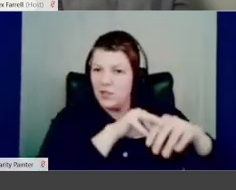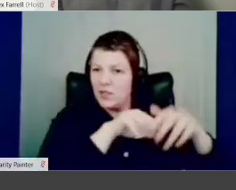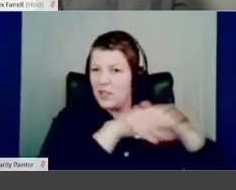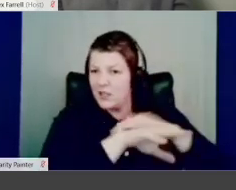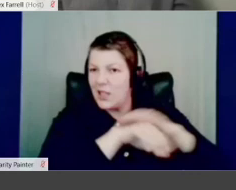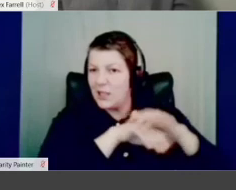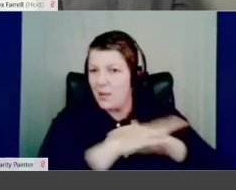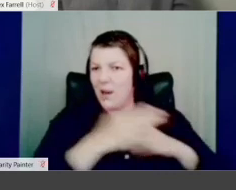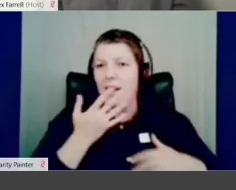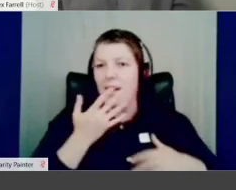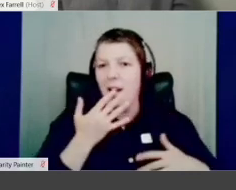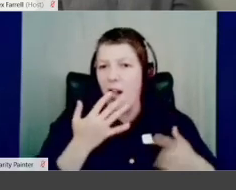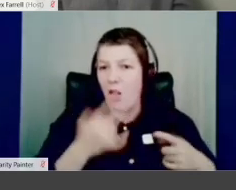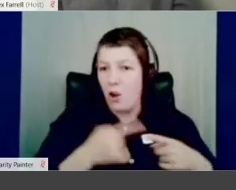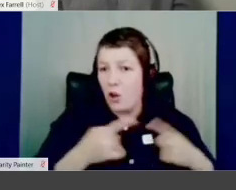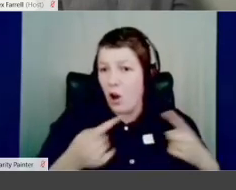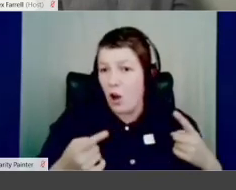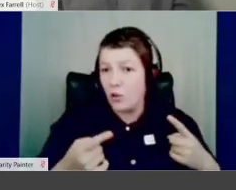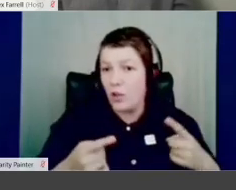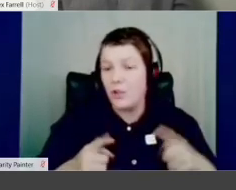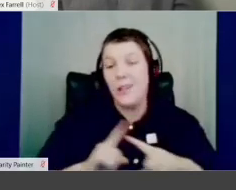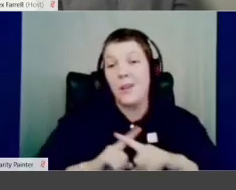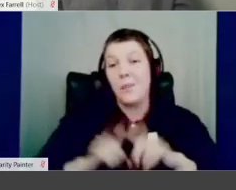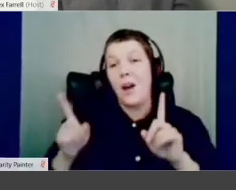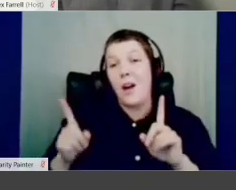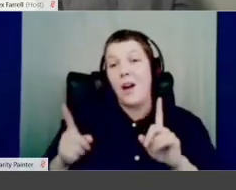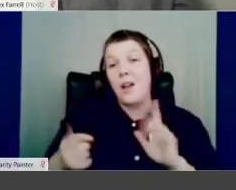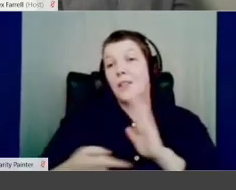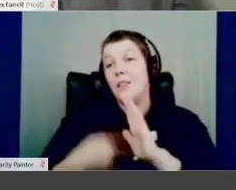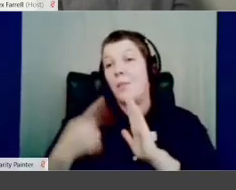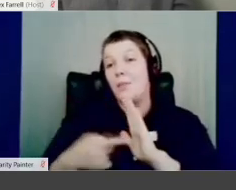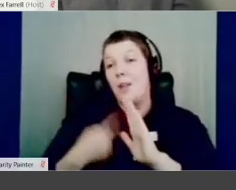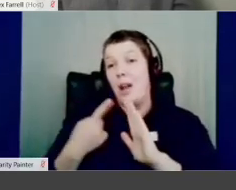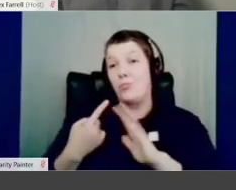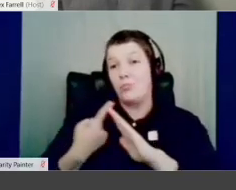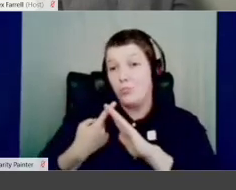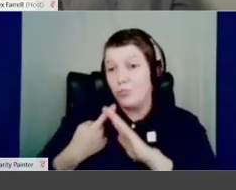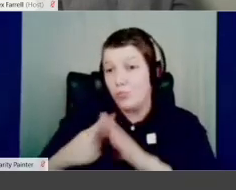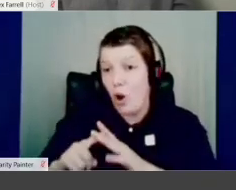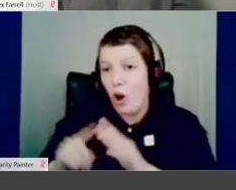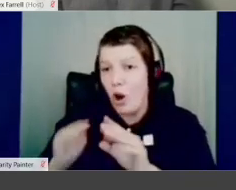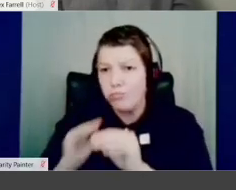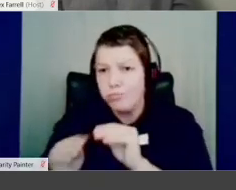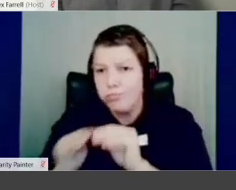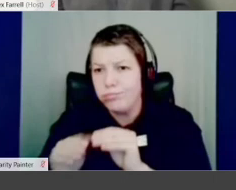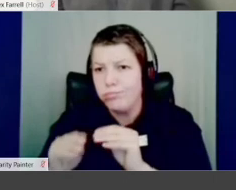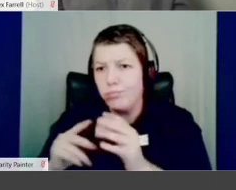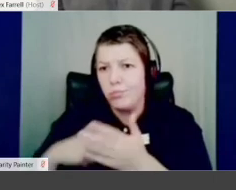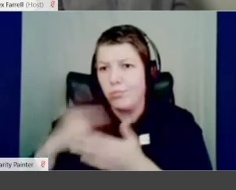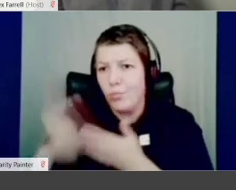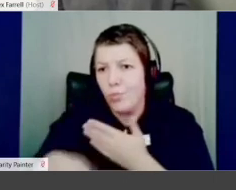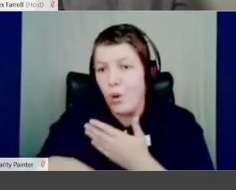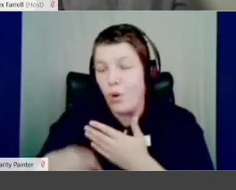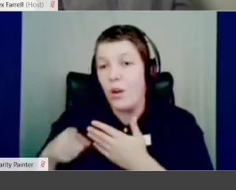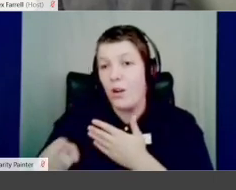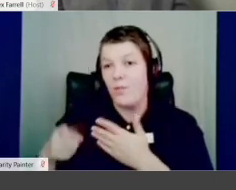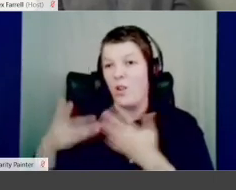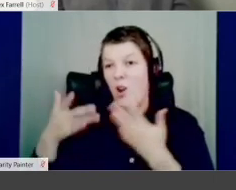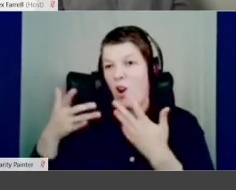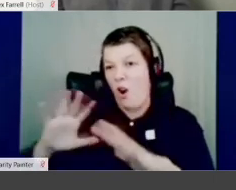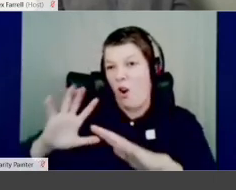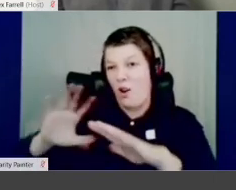coming into a legacy brand and that brand's colors just aren't accessible. What are we going to do? And